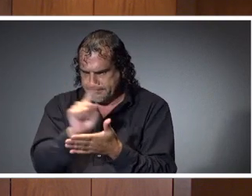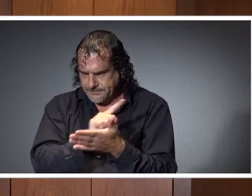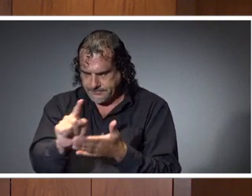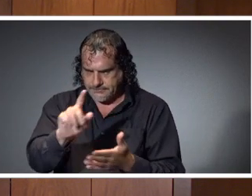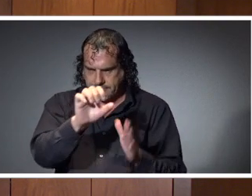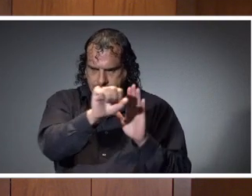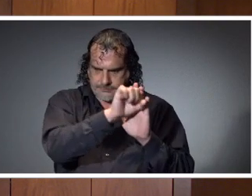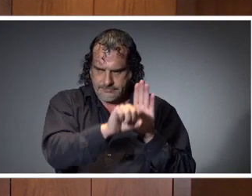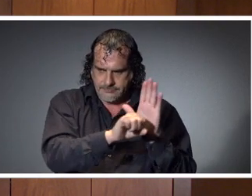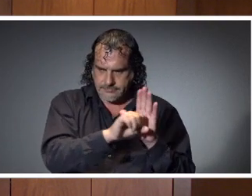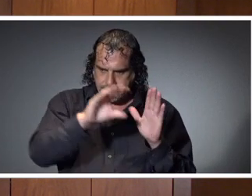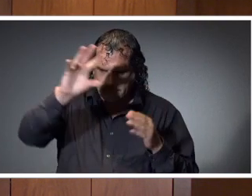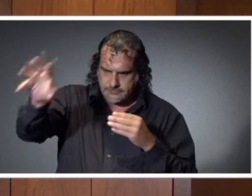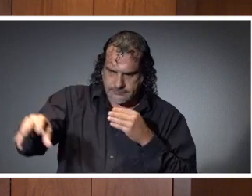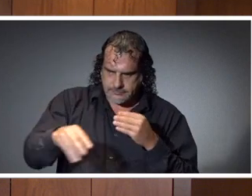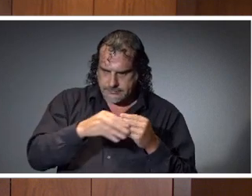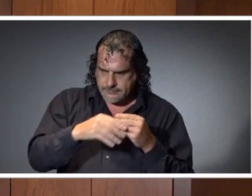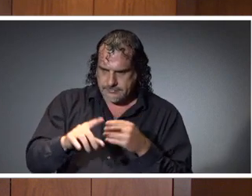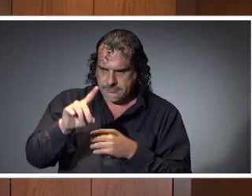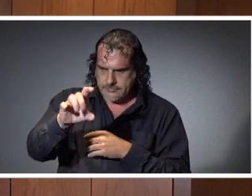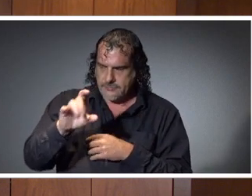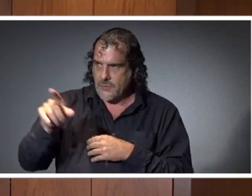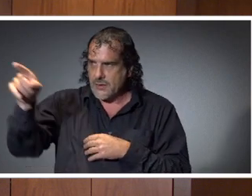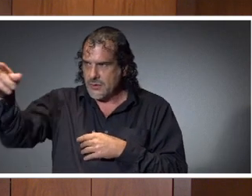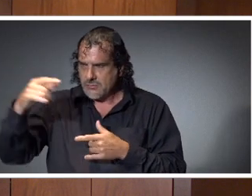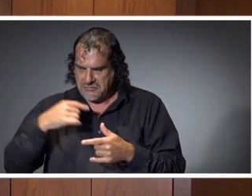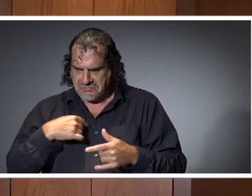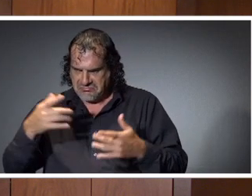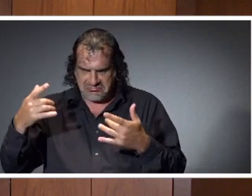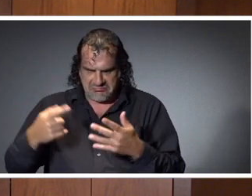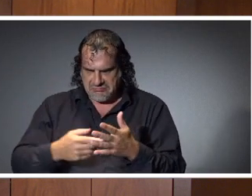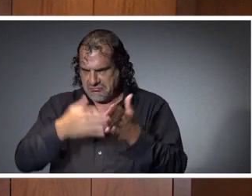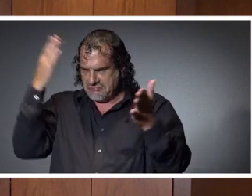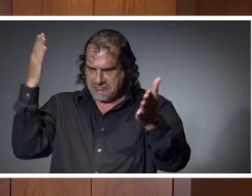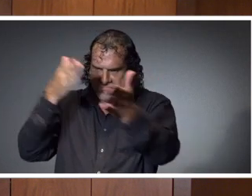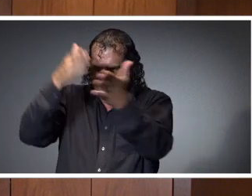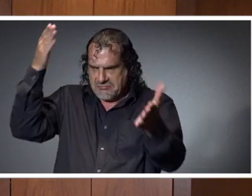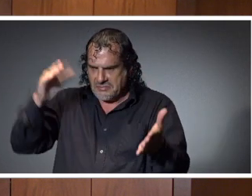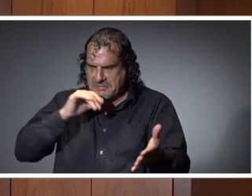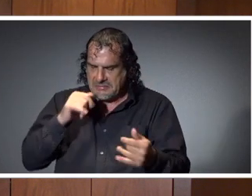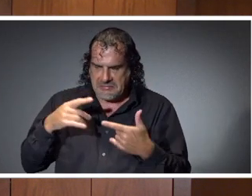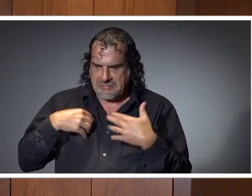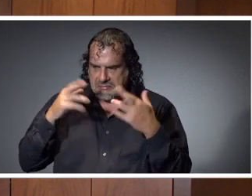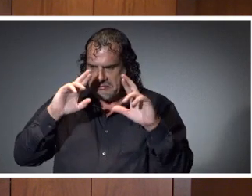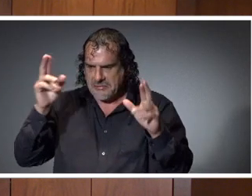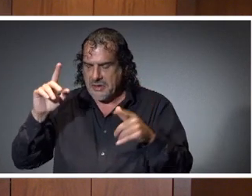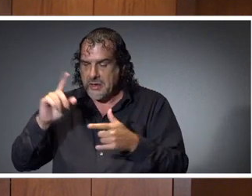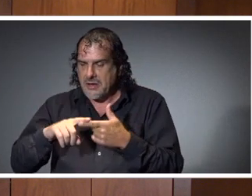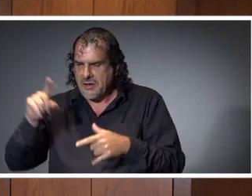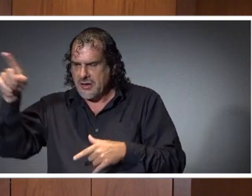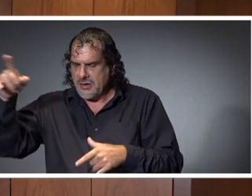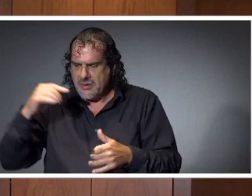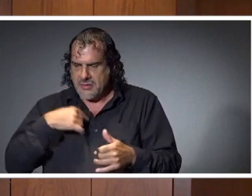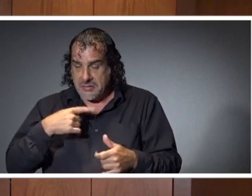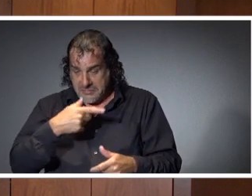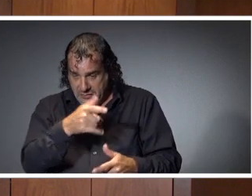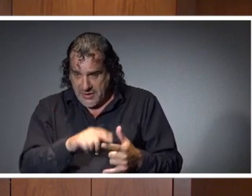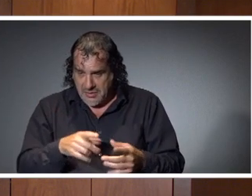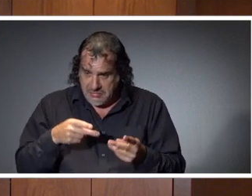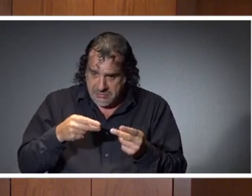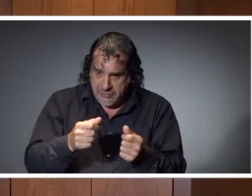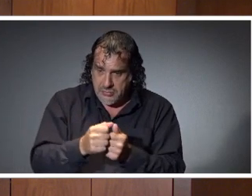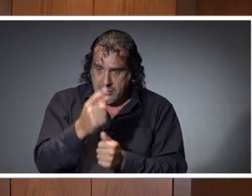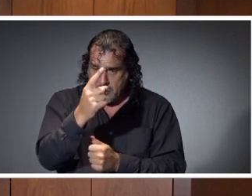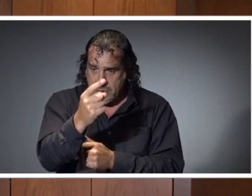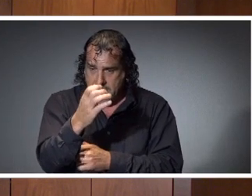in 100. Governors like you objected. Now the White House seems to be saying that if a state is already paying at least